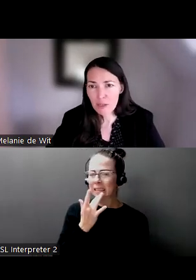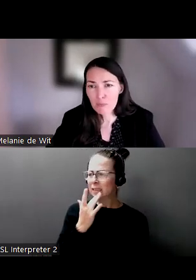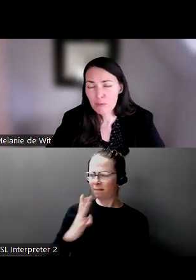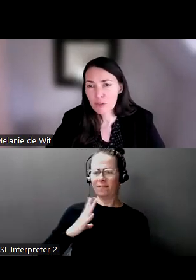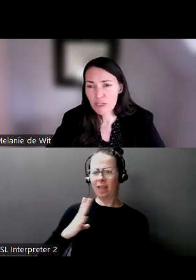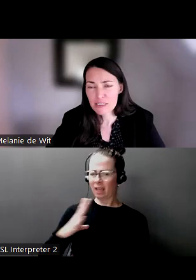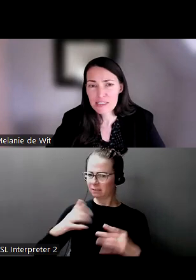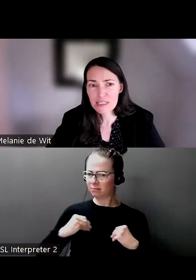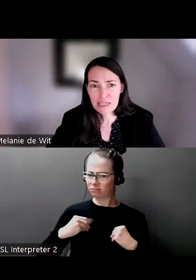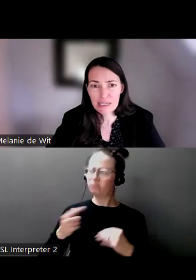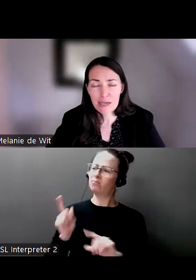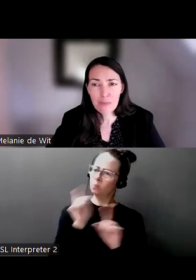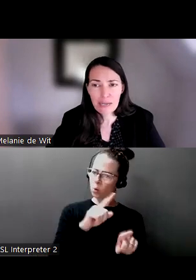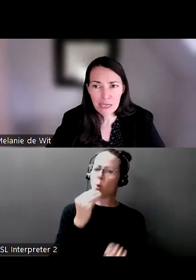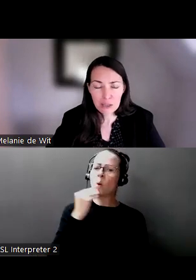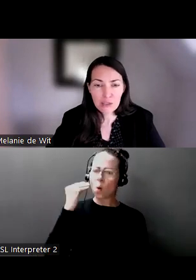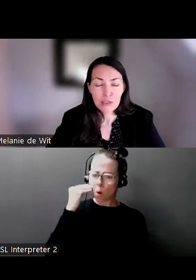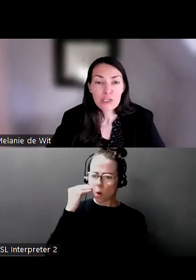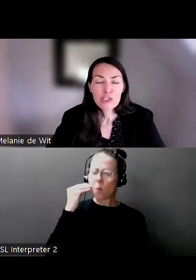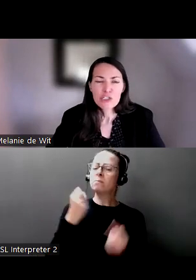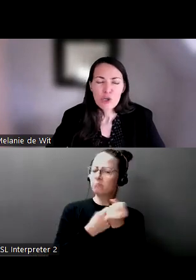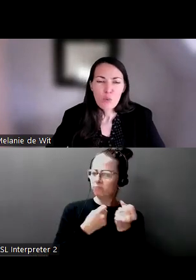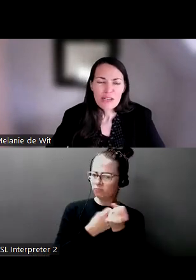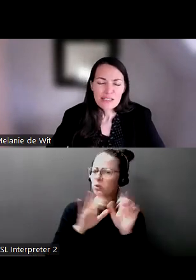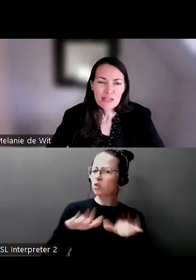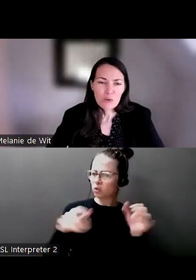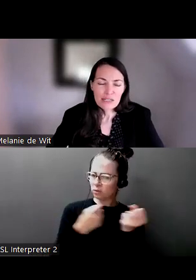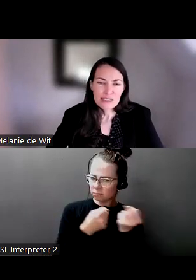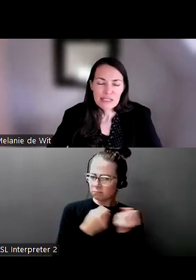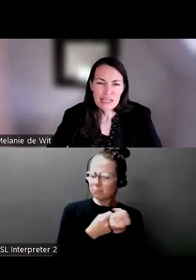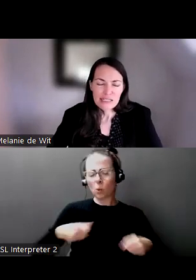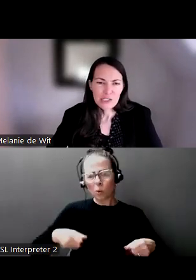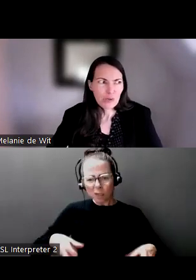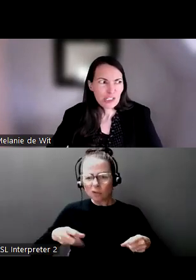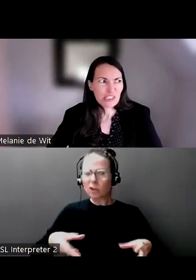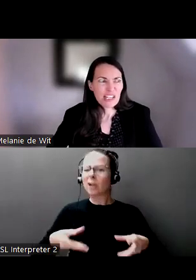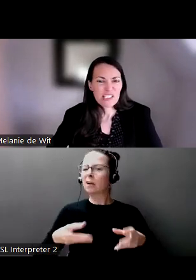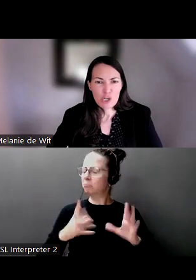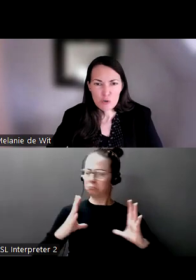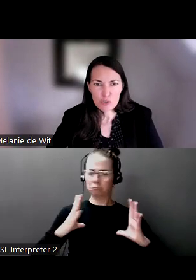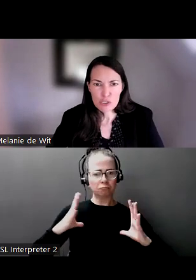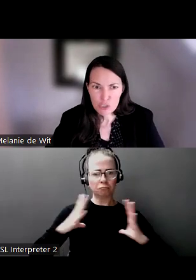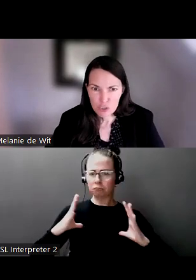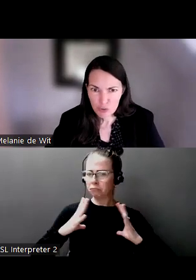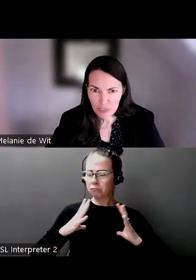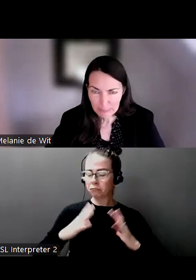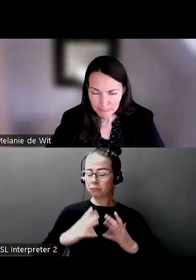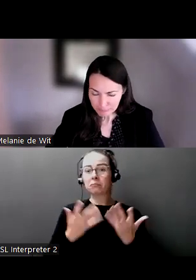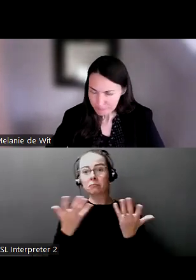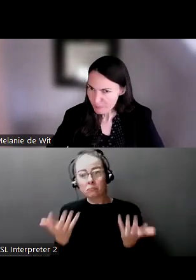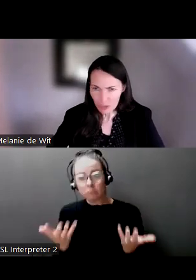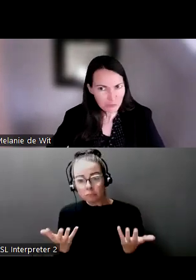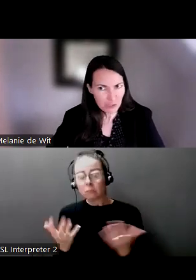with help from her kids to eat and bathe. So when someone in that situation says no to